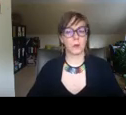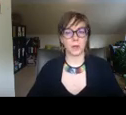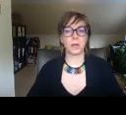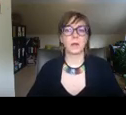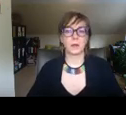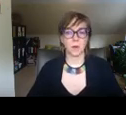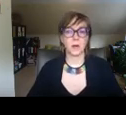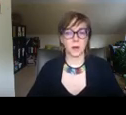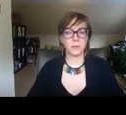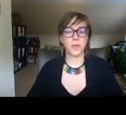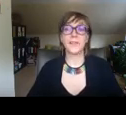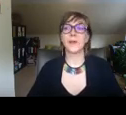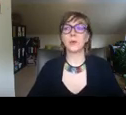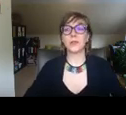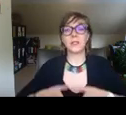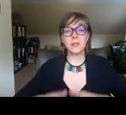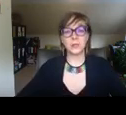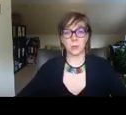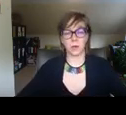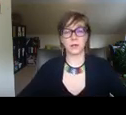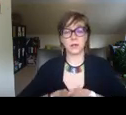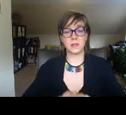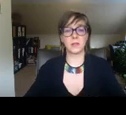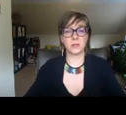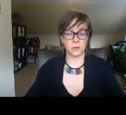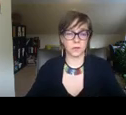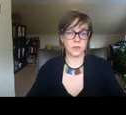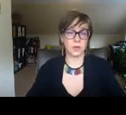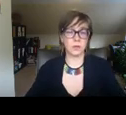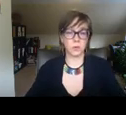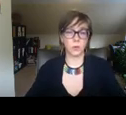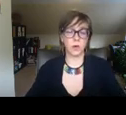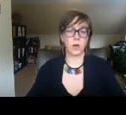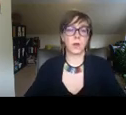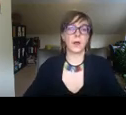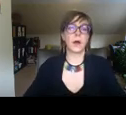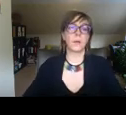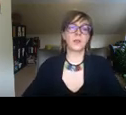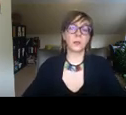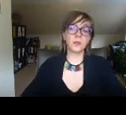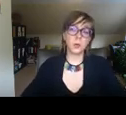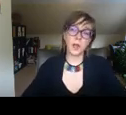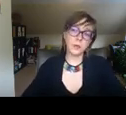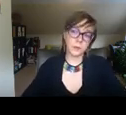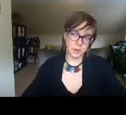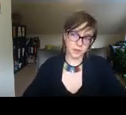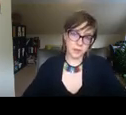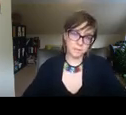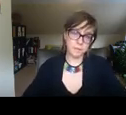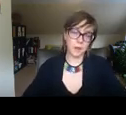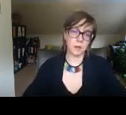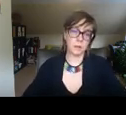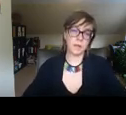really working right now, and that will continue to work and continue to serve us as we go forward. Interpreters who were able to